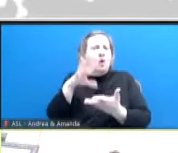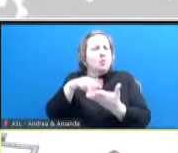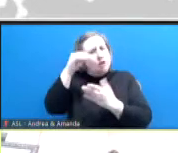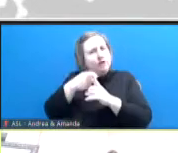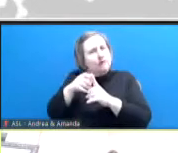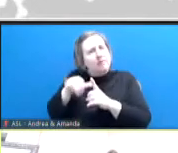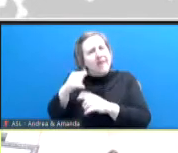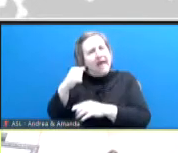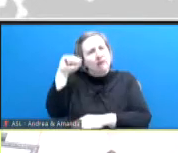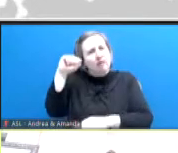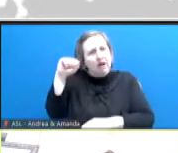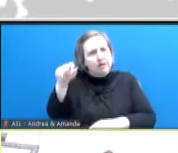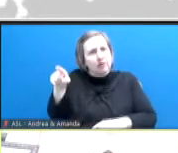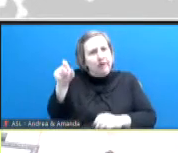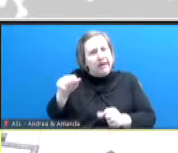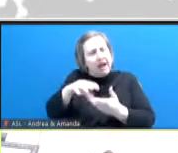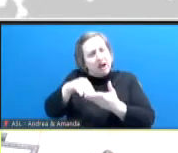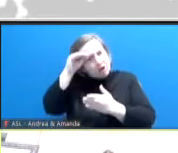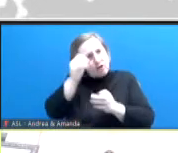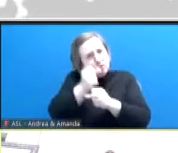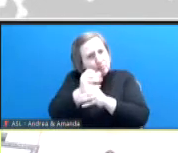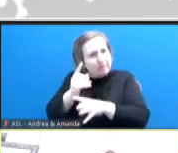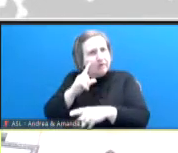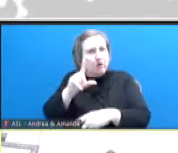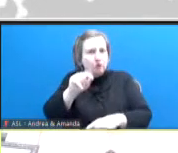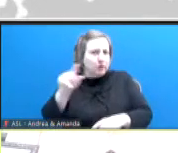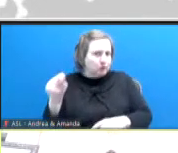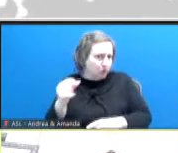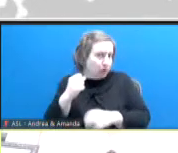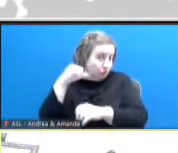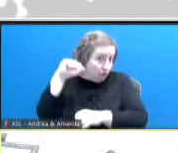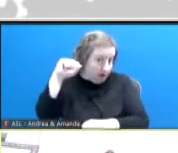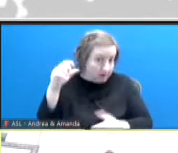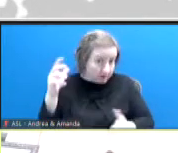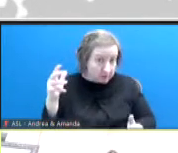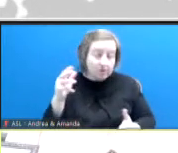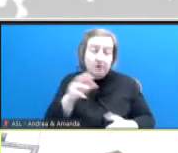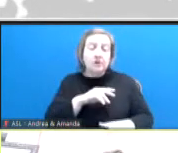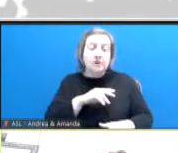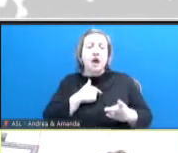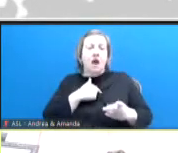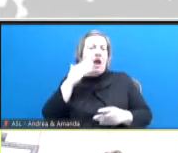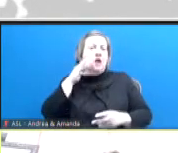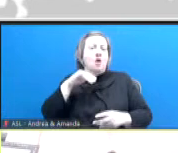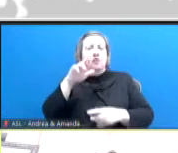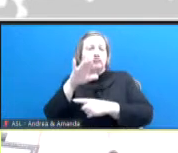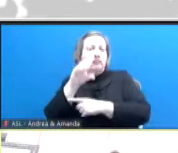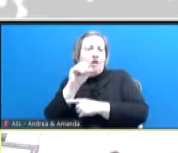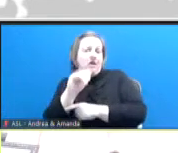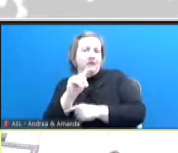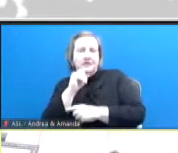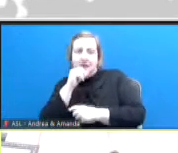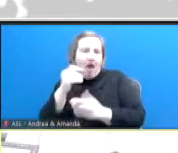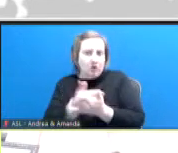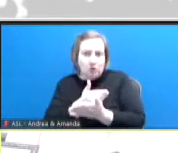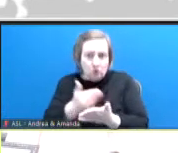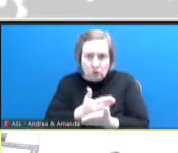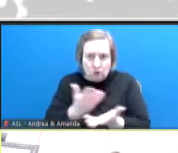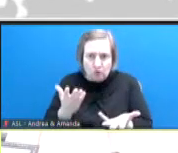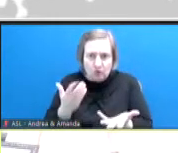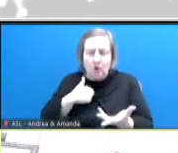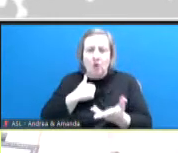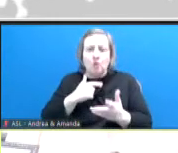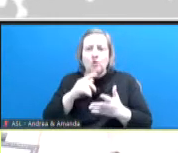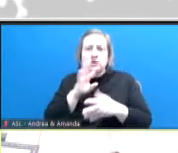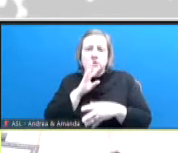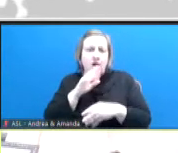riot so that they can learn and prepare for the 2020 riot? Okay, I know riots are not new. And so when we're talking about training